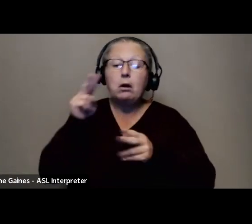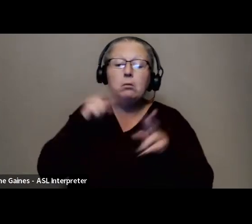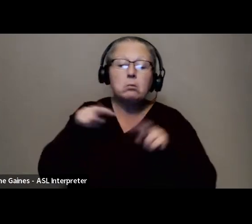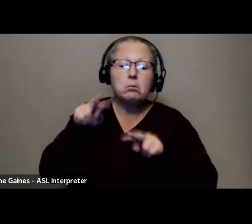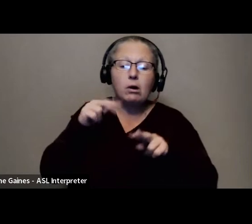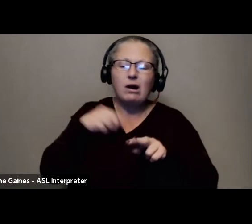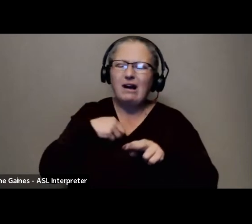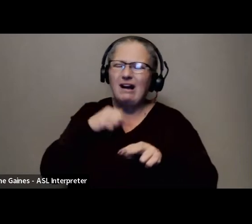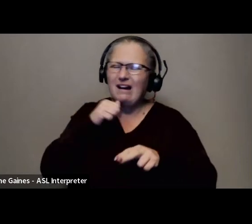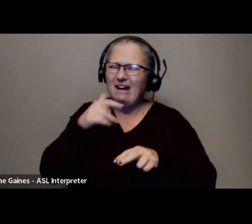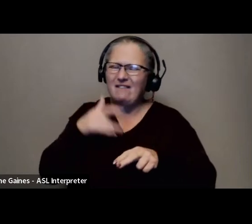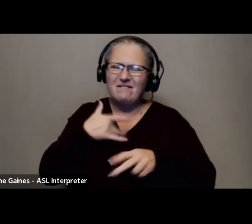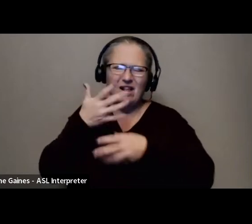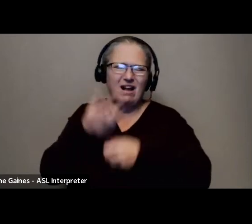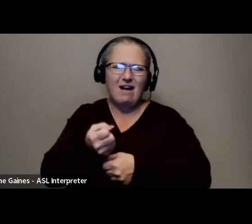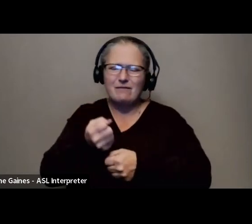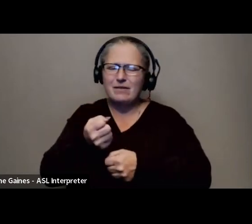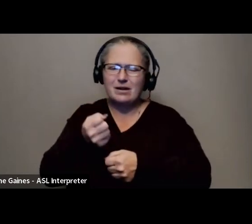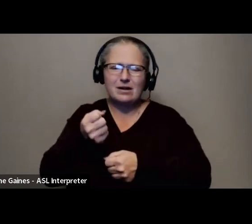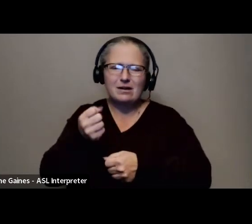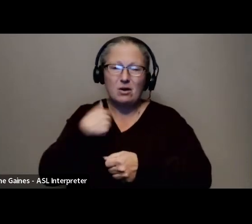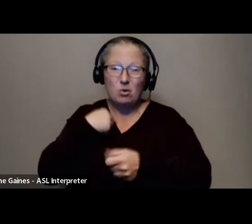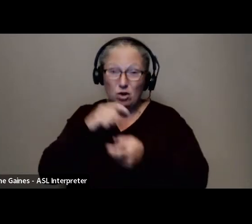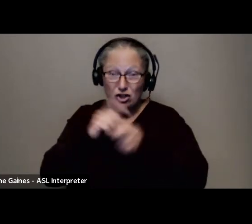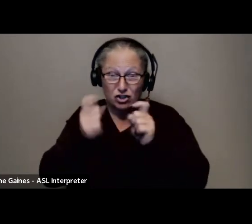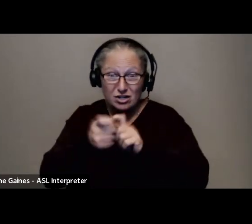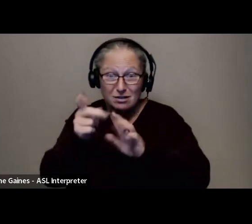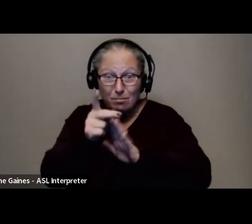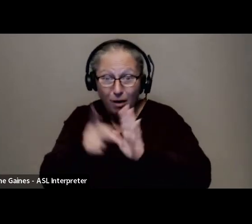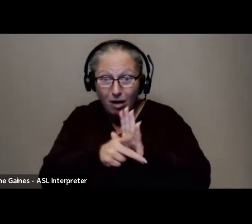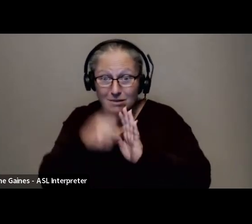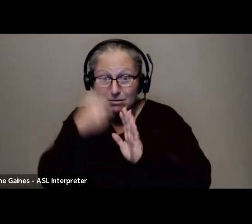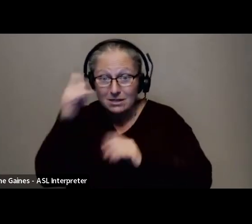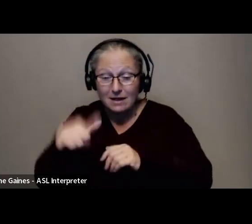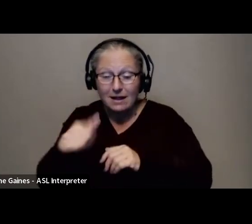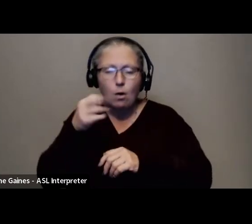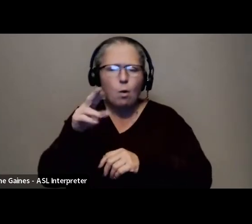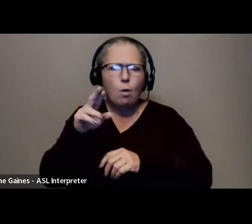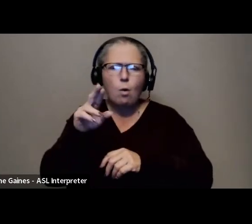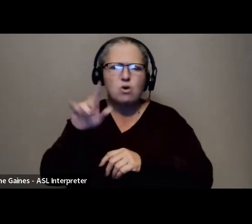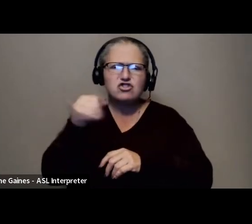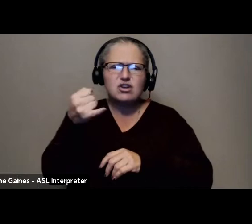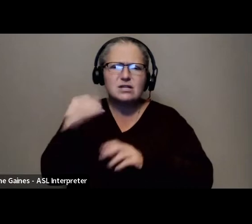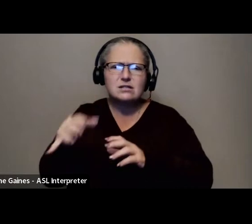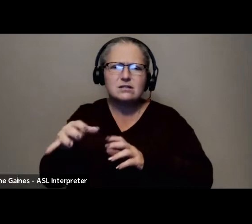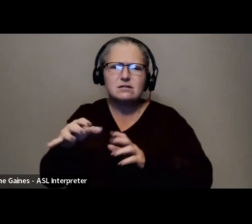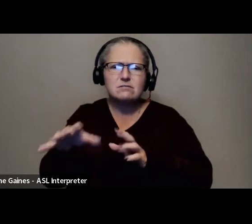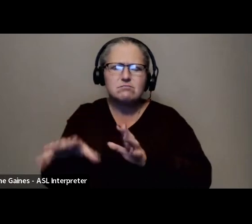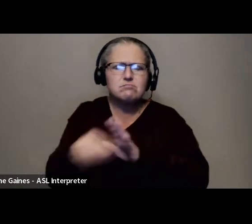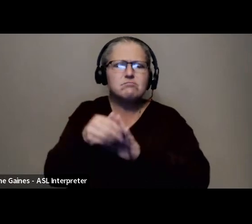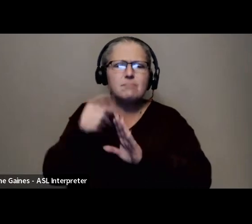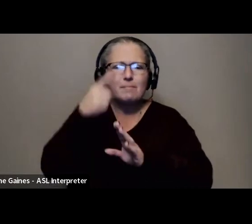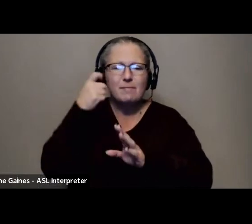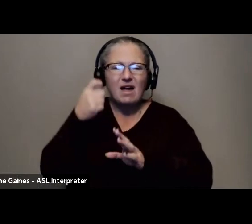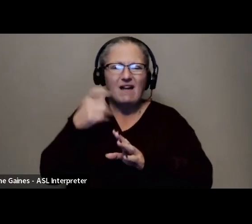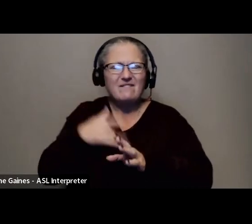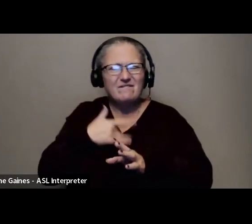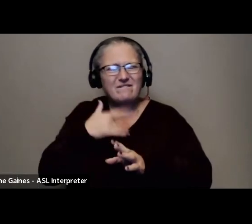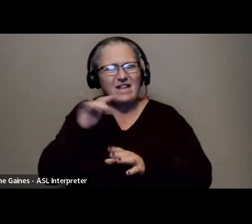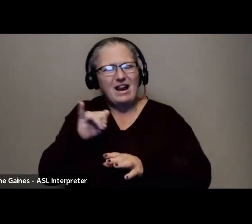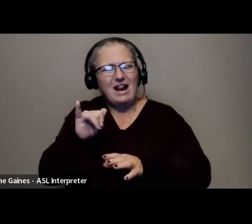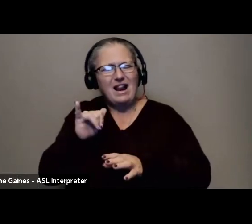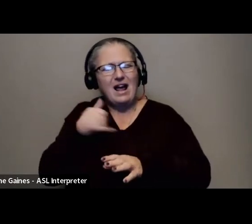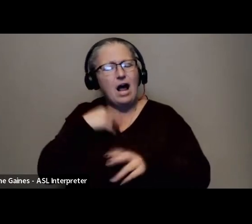and I wasn't feeling confident in, are we changing policy as a result of this, or is this just an adaptation? Because it did feel to me,